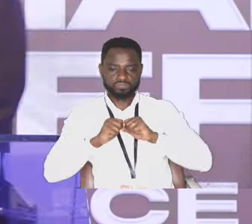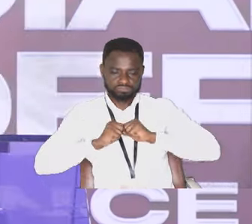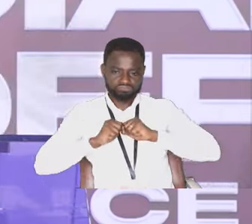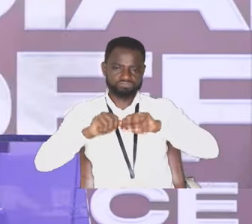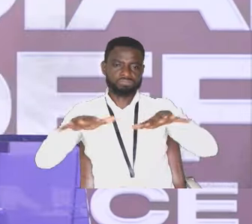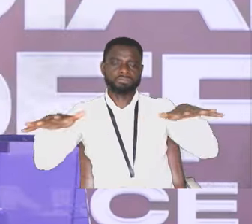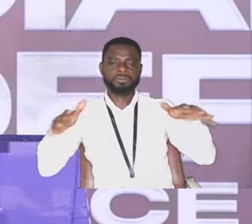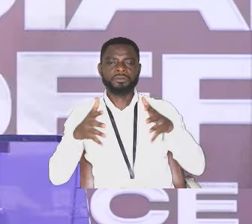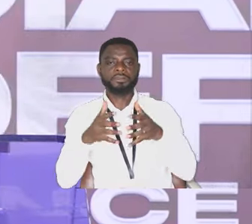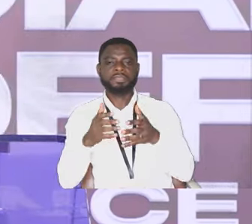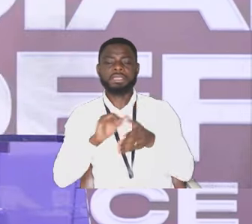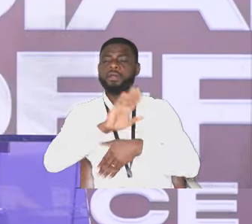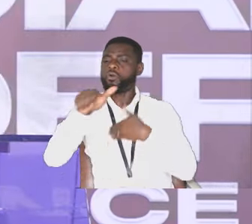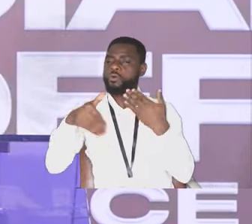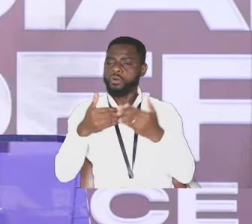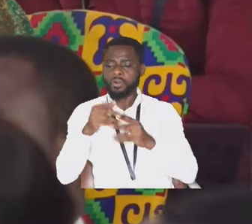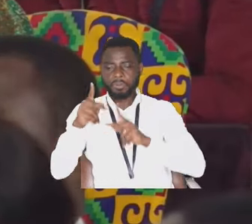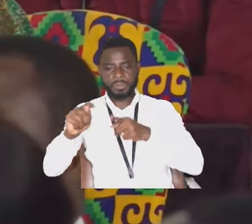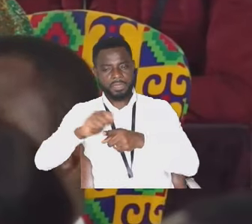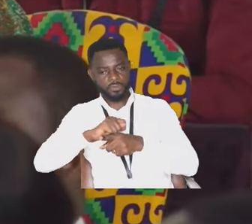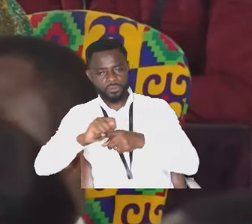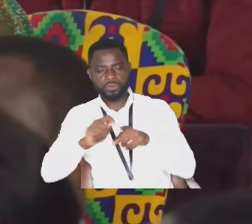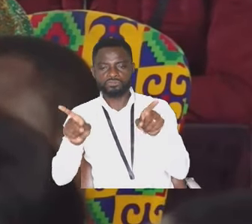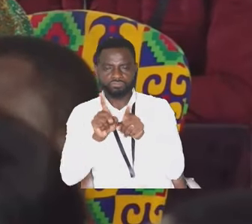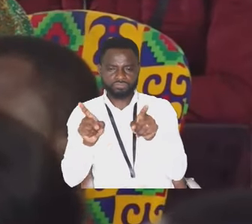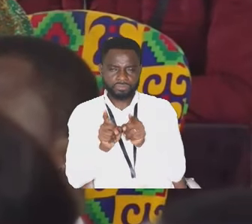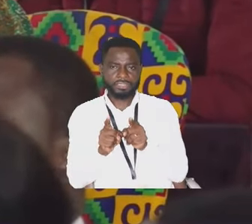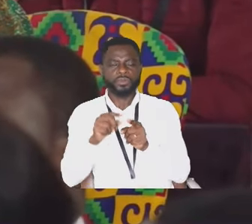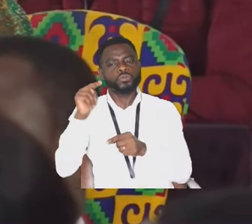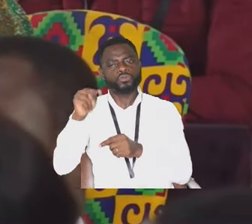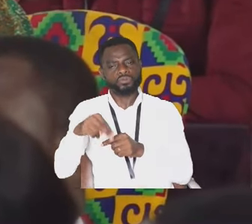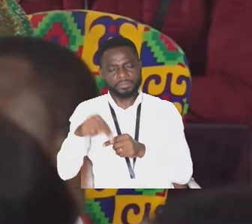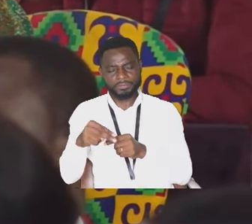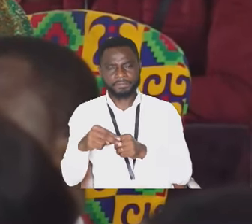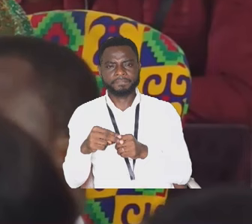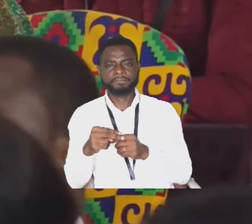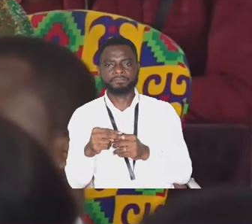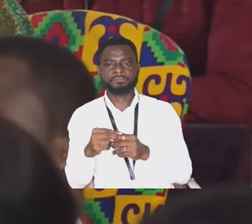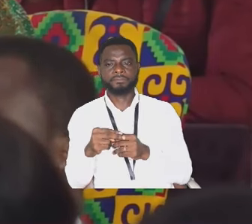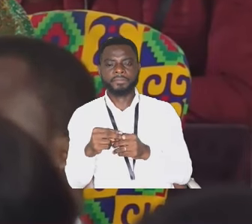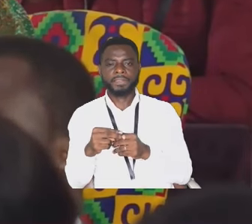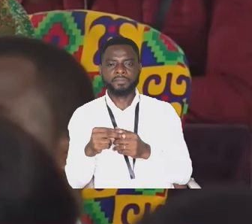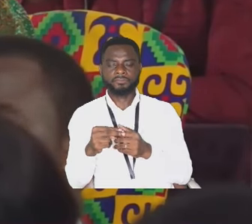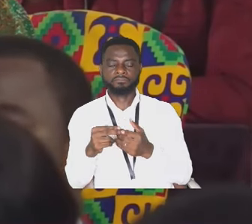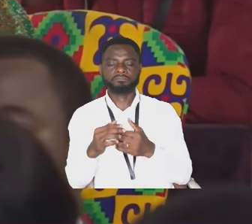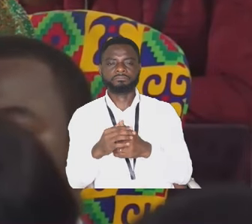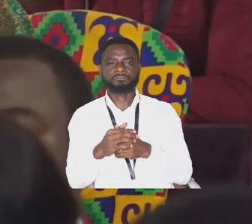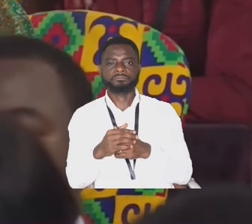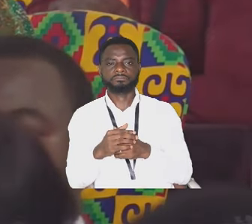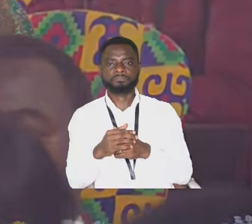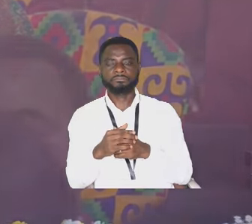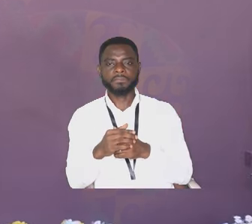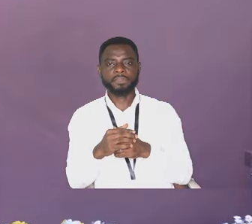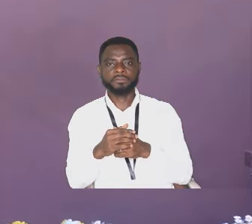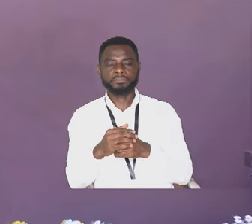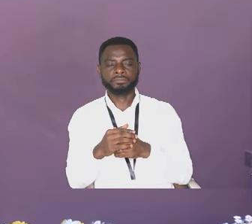then all people that have been trained will also, we will neutralize the secularization or secularism